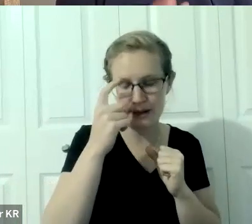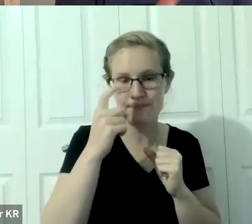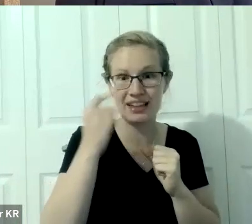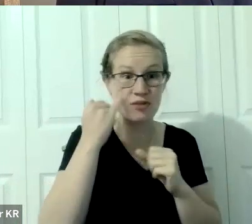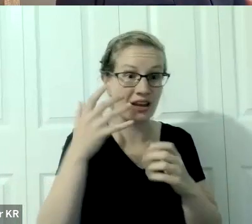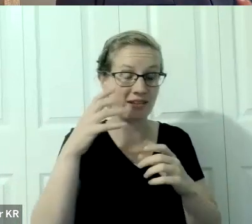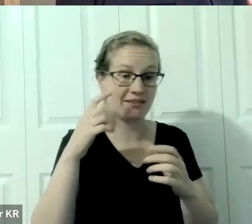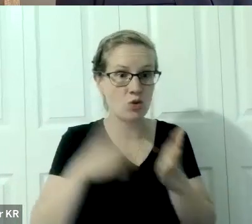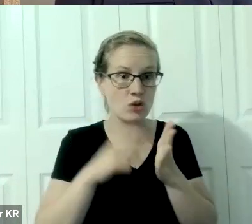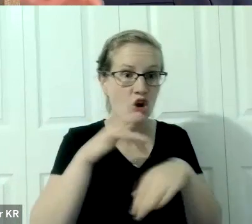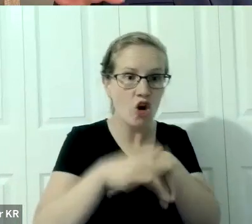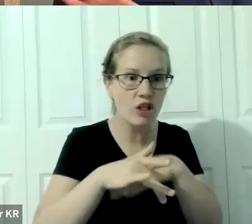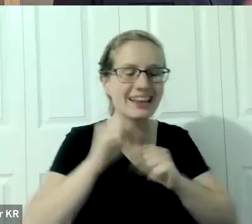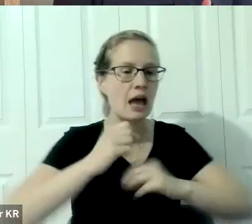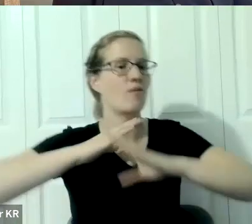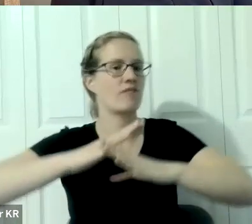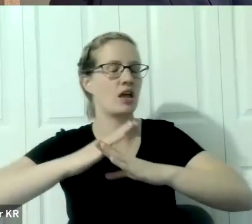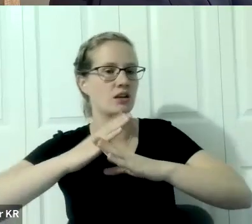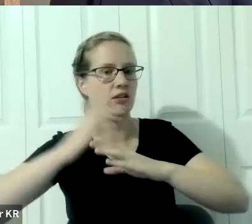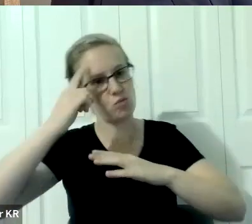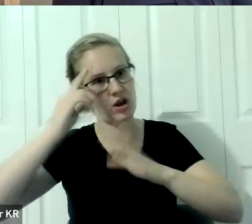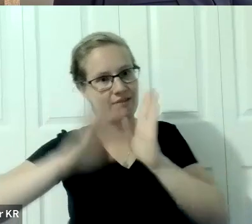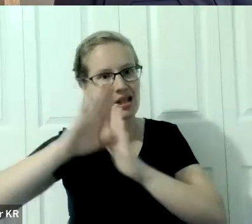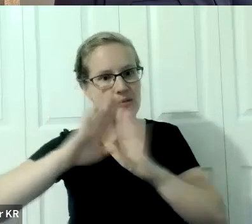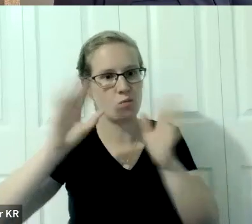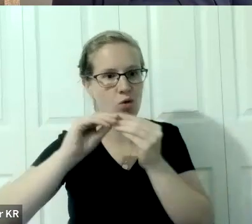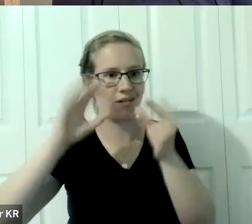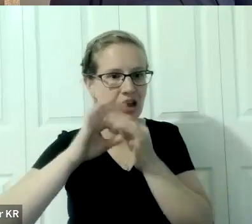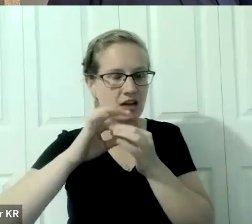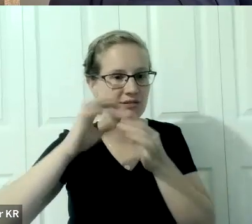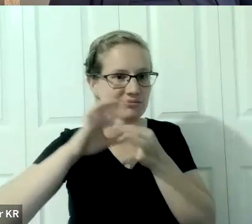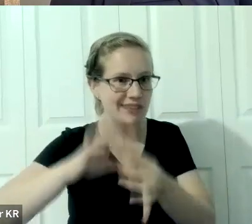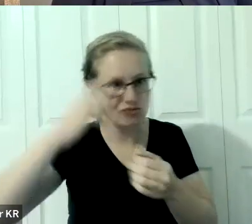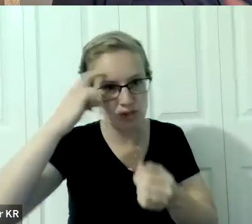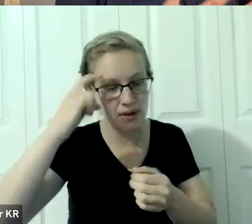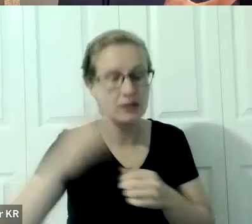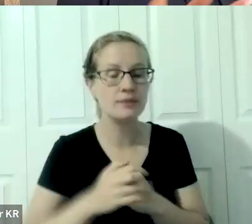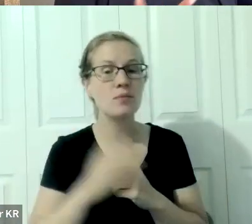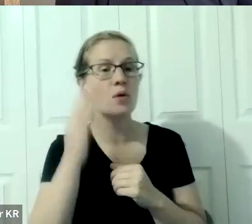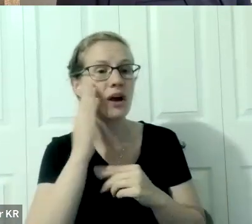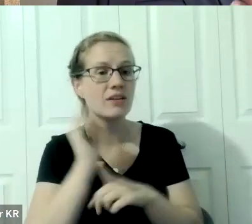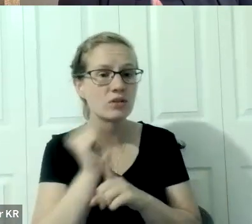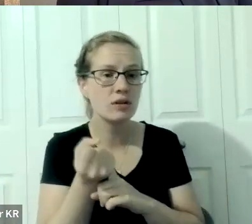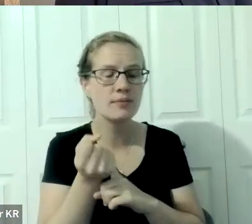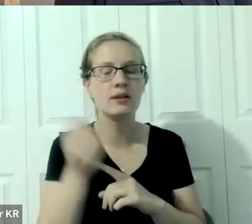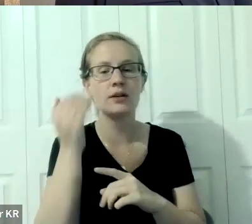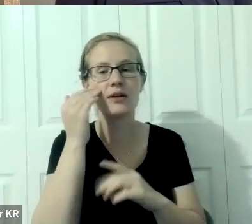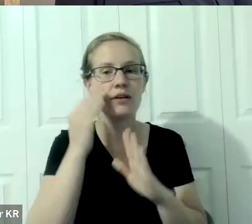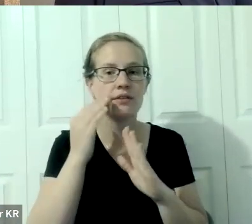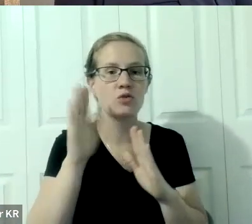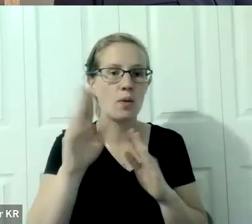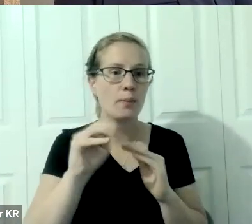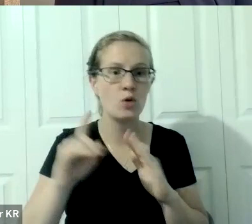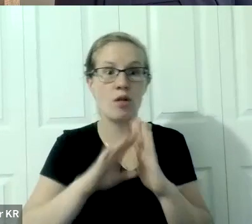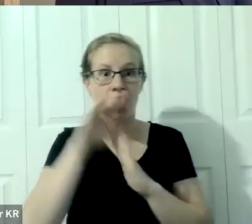And so, I guess be aware of your genetics, be aware of your circumstances, be cognizant of fluctuations in your